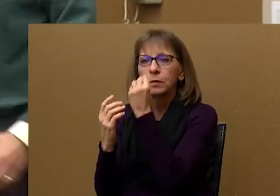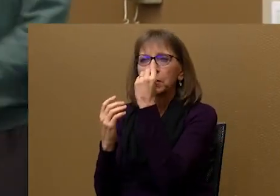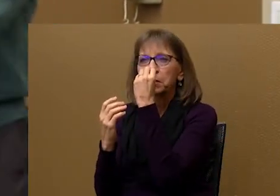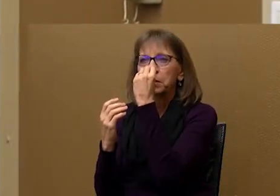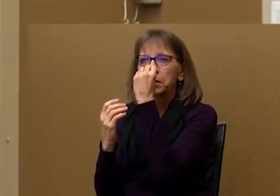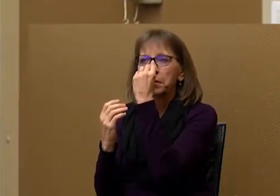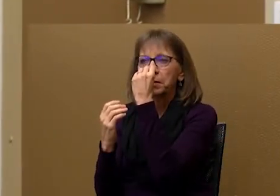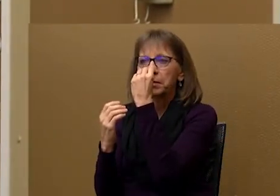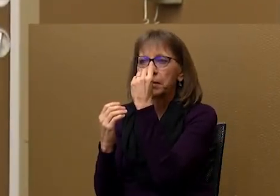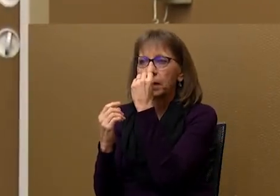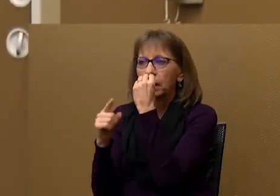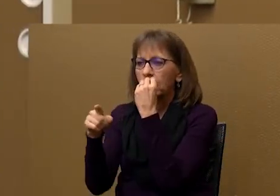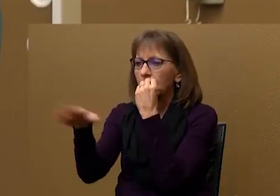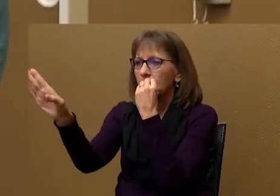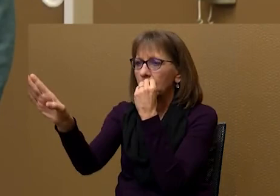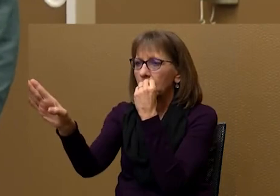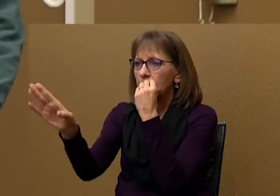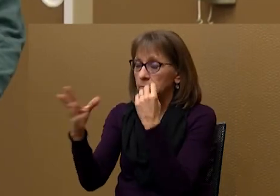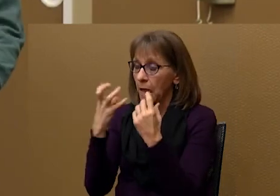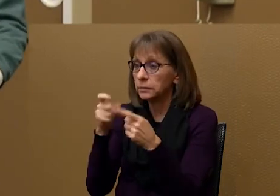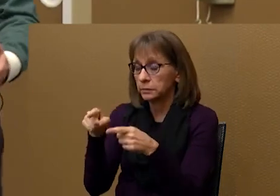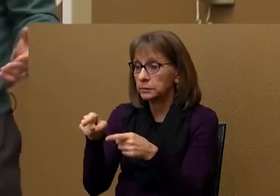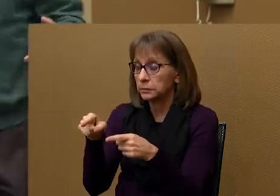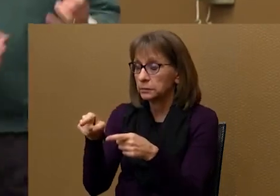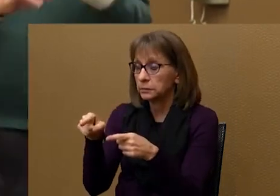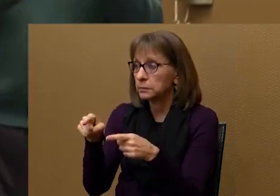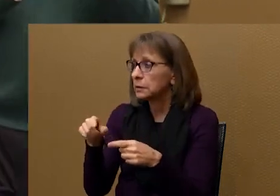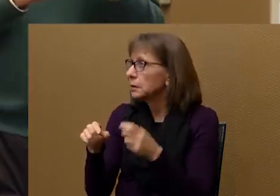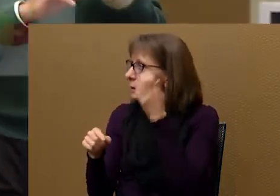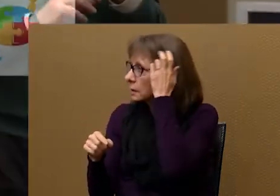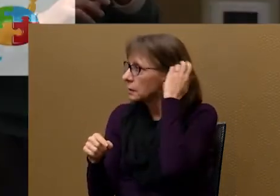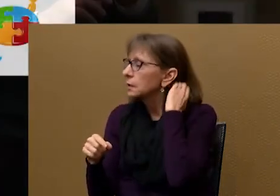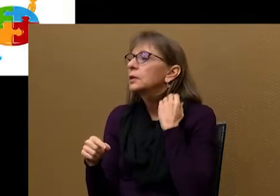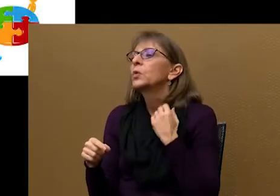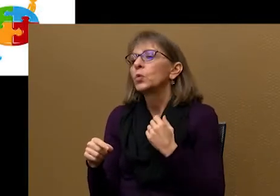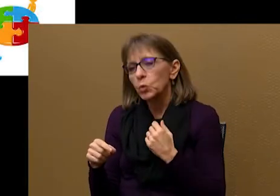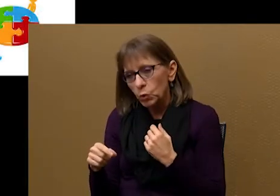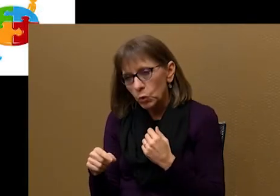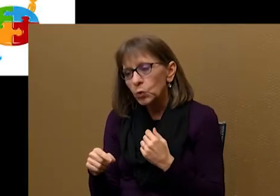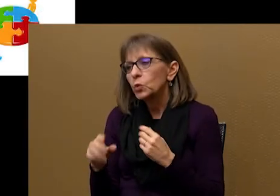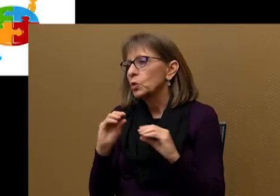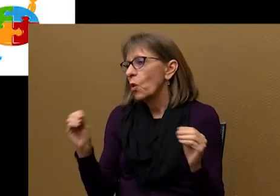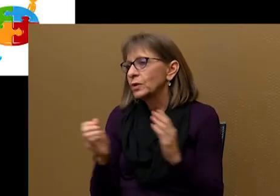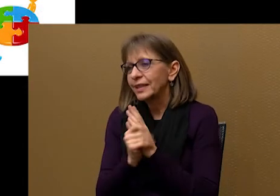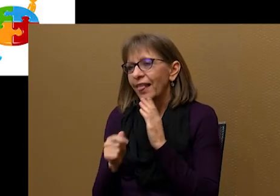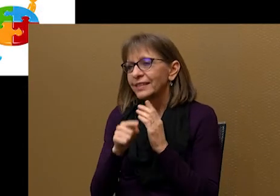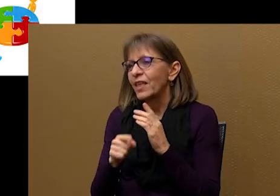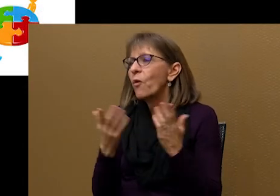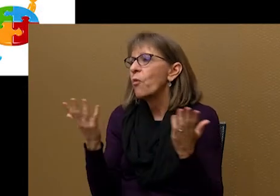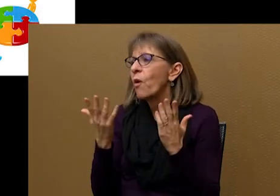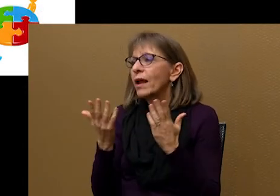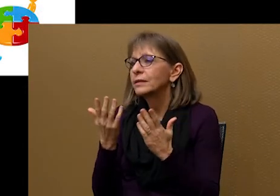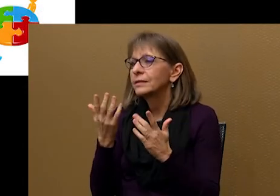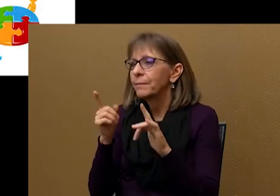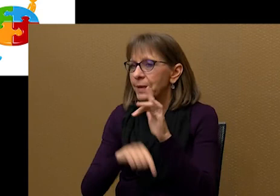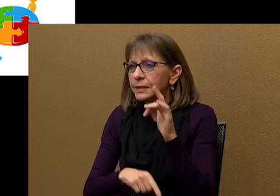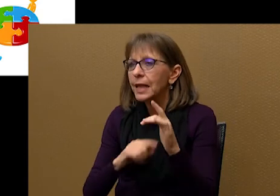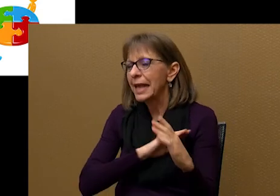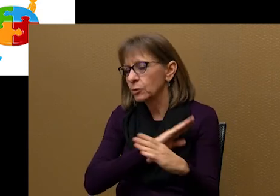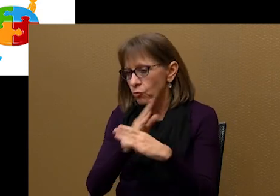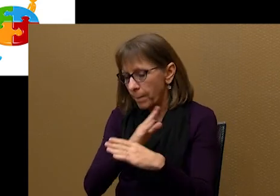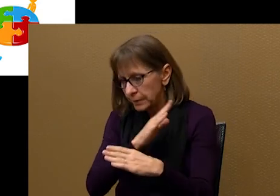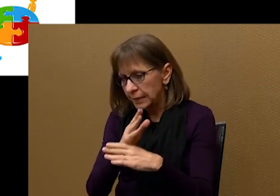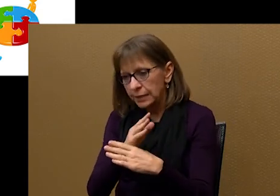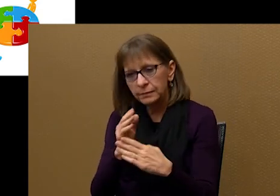himself, which got the other person really angry. Obviously, skill deficits there. What are they? He's